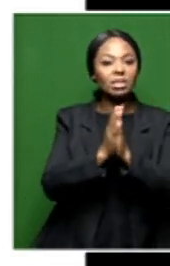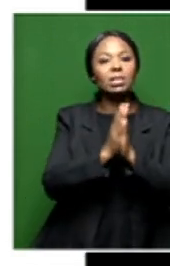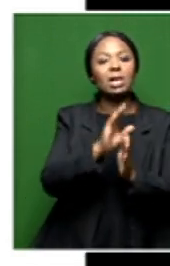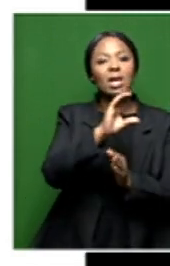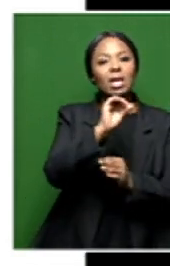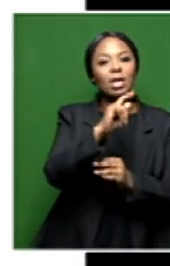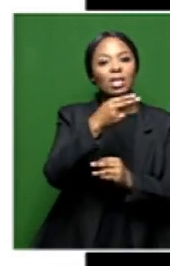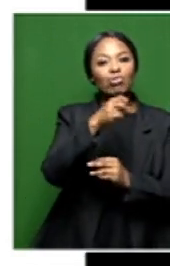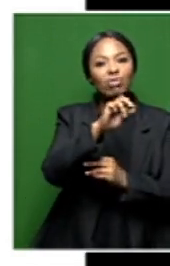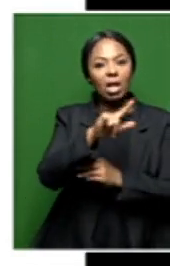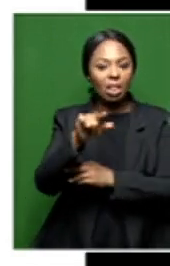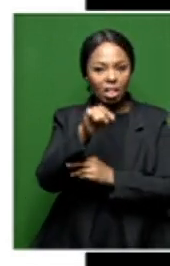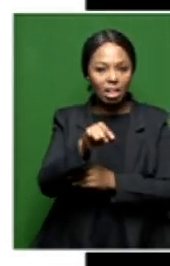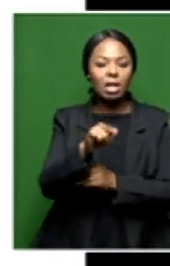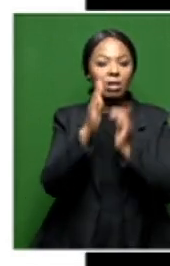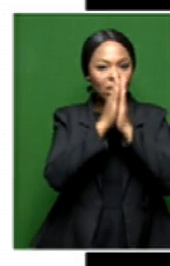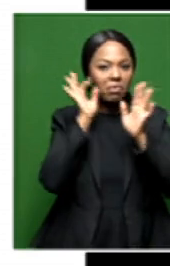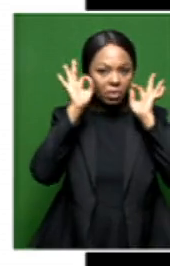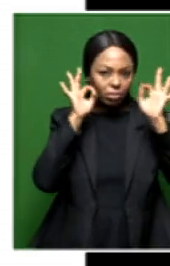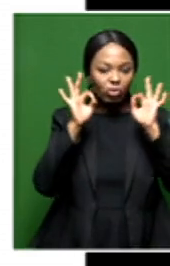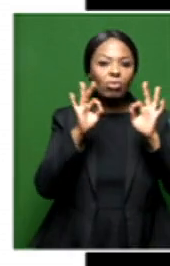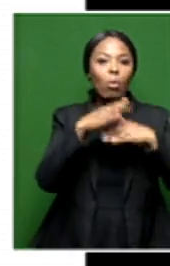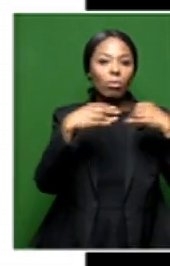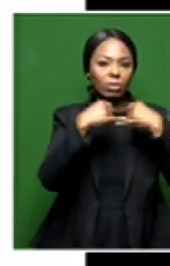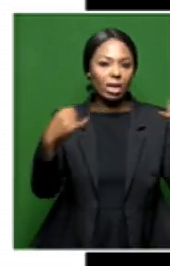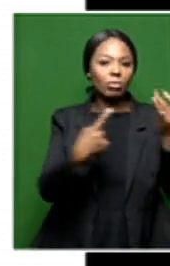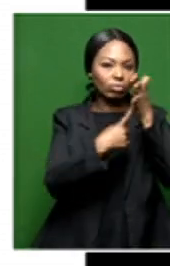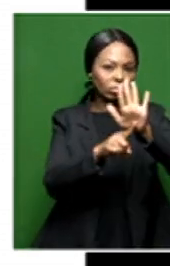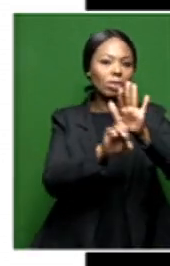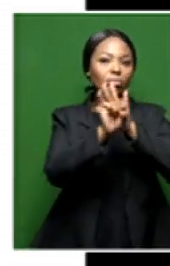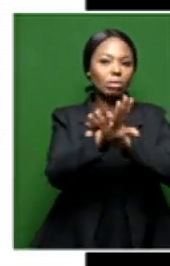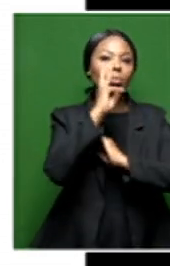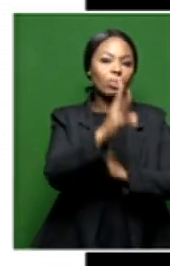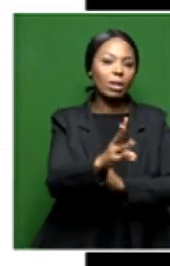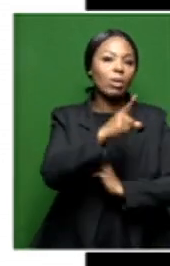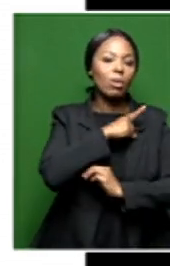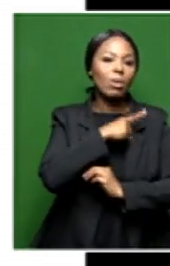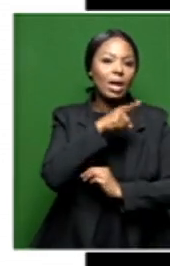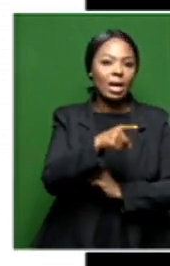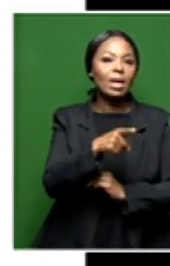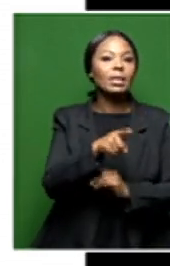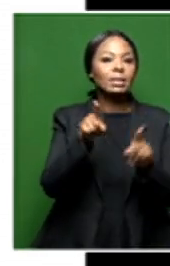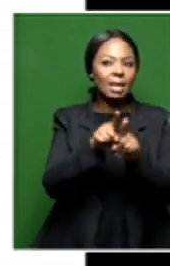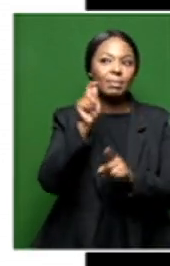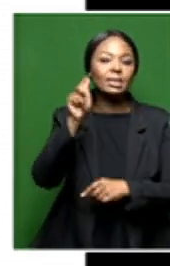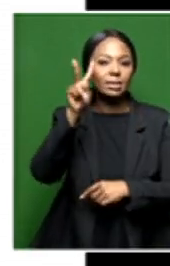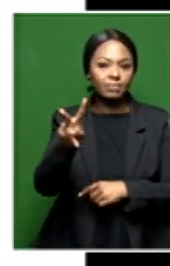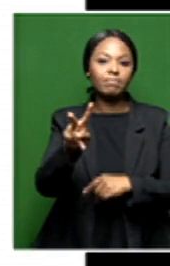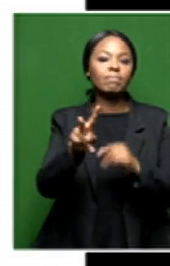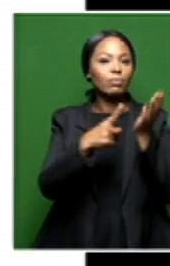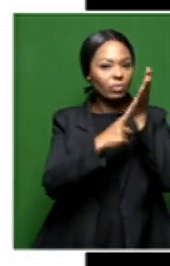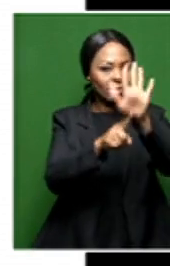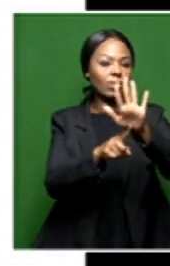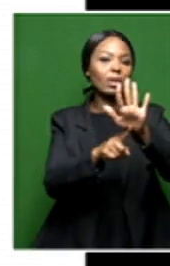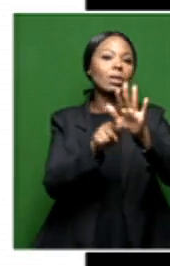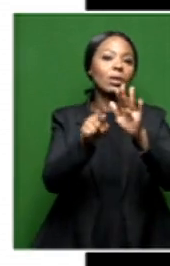Facebook. We were hoping as well that the service could also be televised so that it has easy reach for